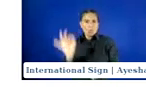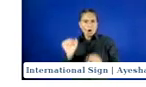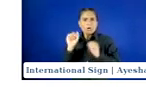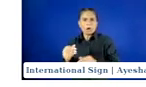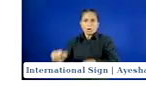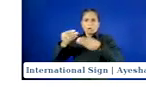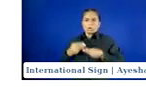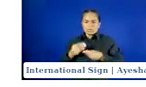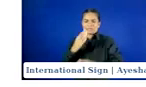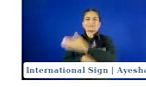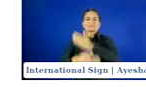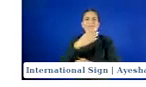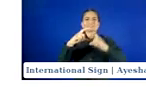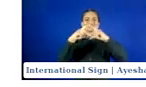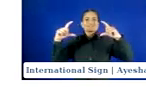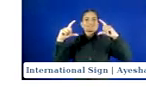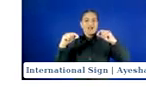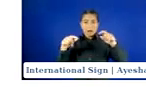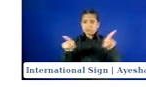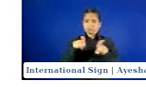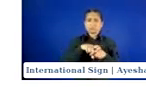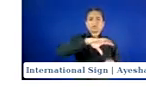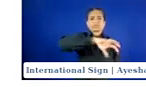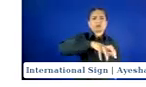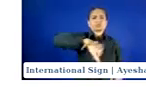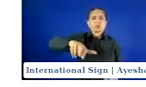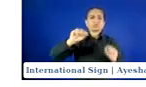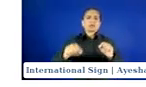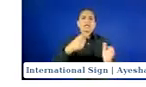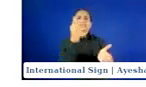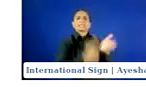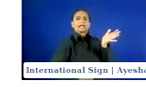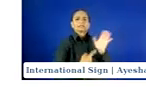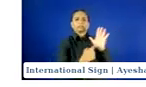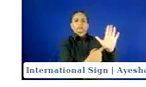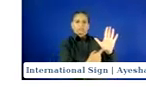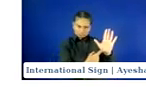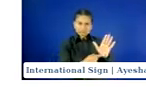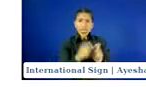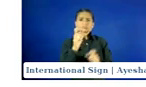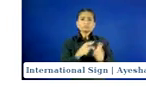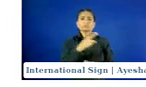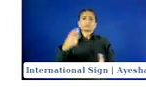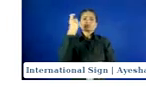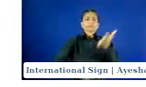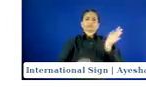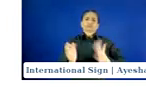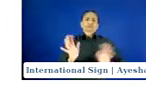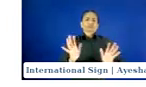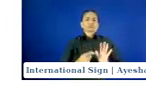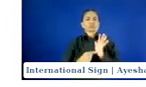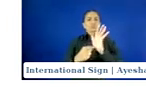have to demonstrate that the person they've employed is an actual person with disabilities. Also, we also have access to the